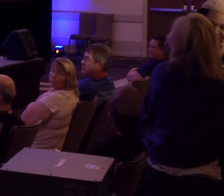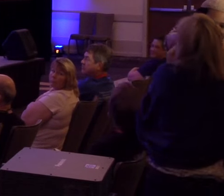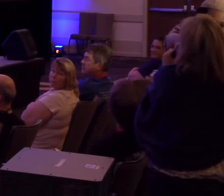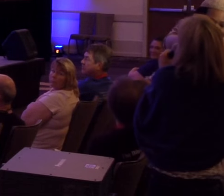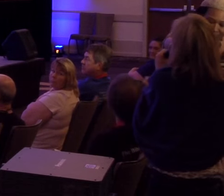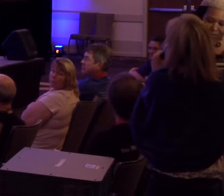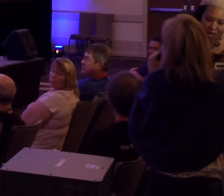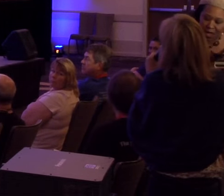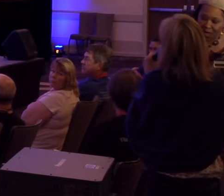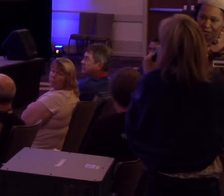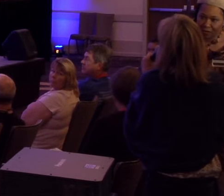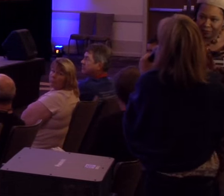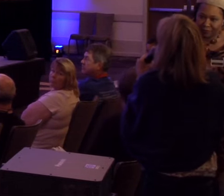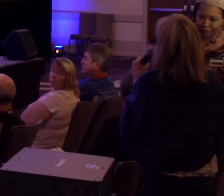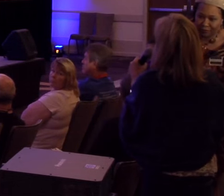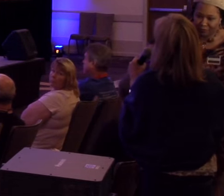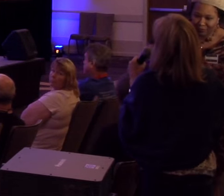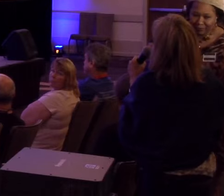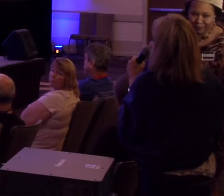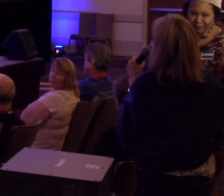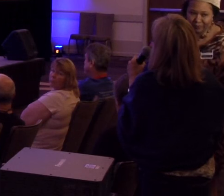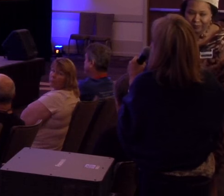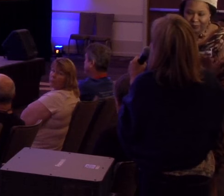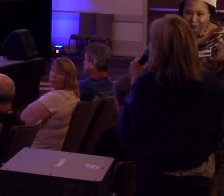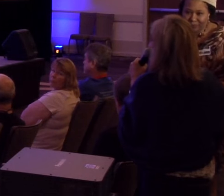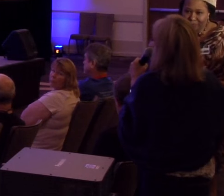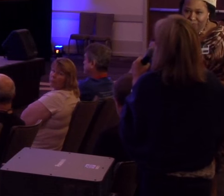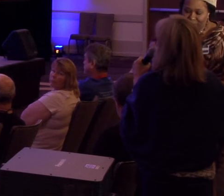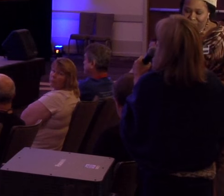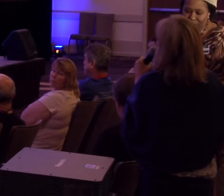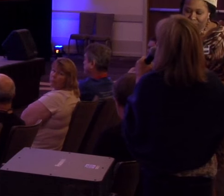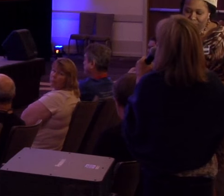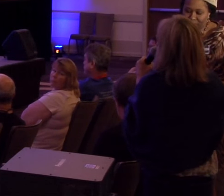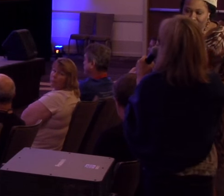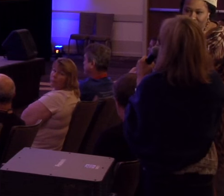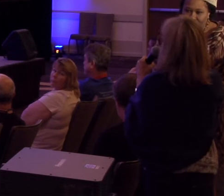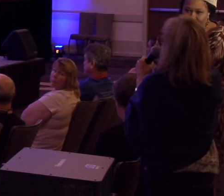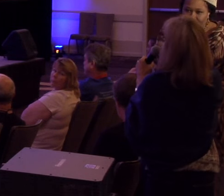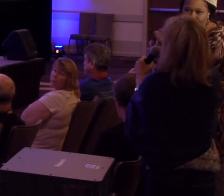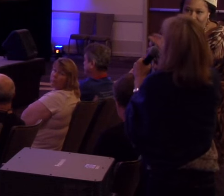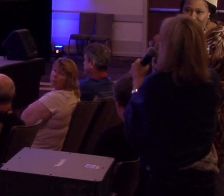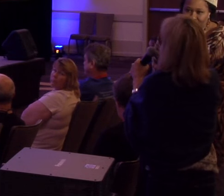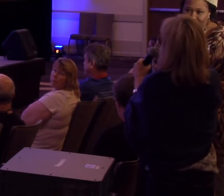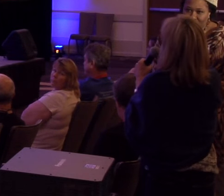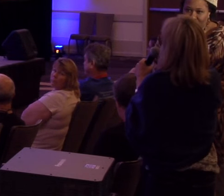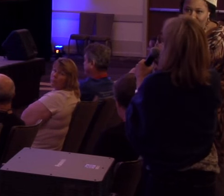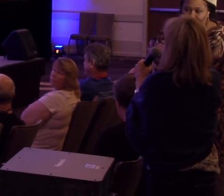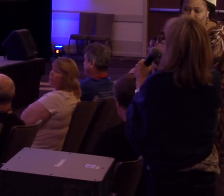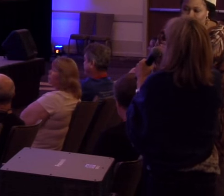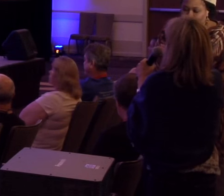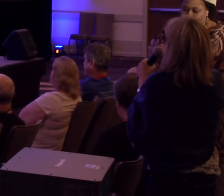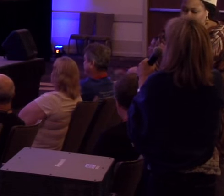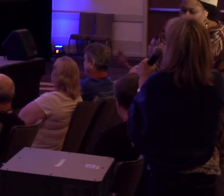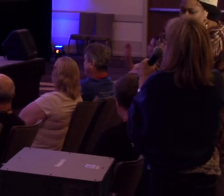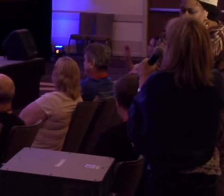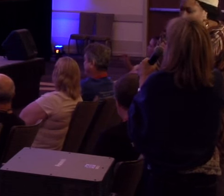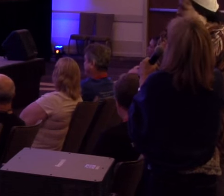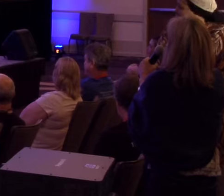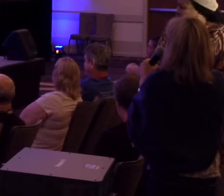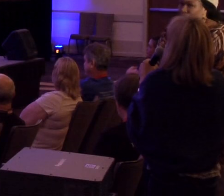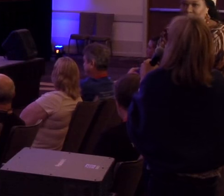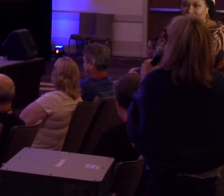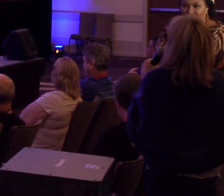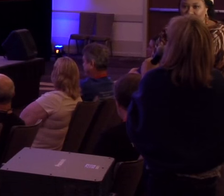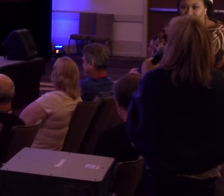I enjoyed so much watching you, and thank you for representing us very well on wherever you were. I forget exactly where you were. I was in Fiji,